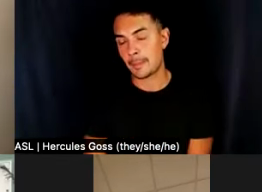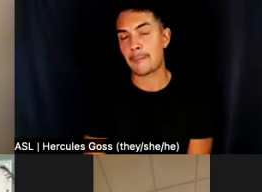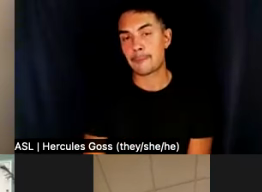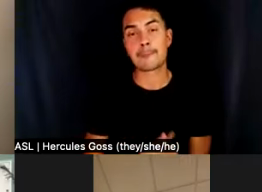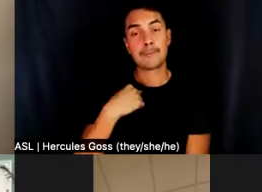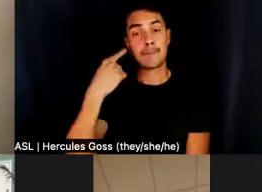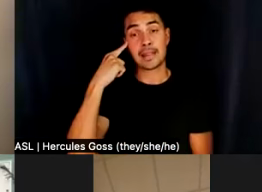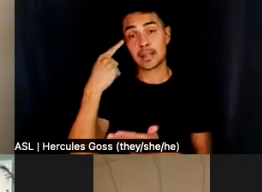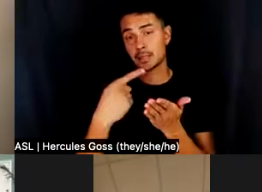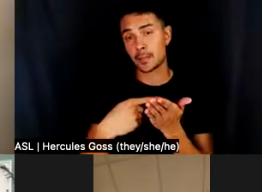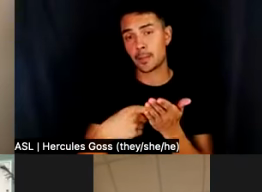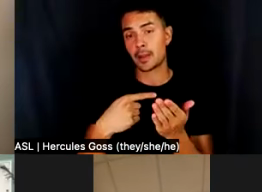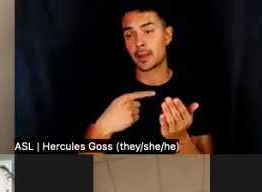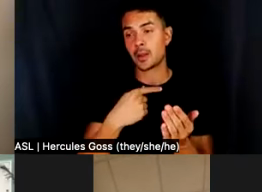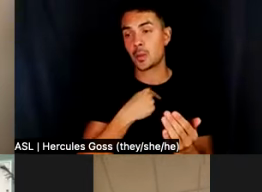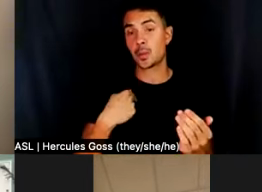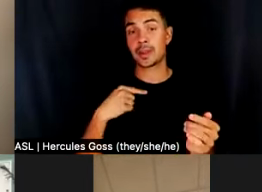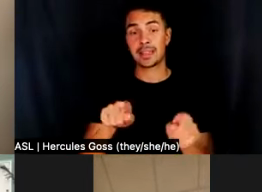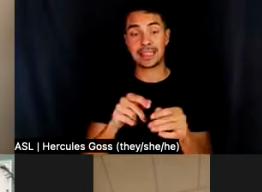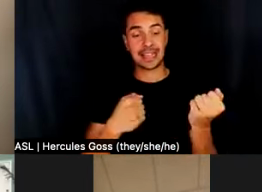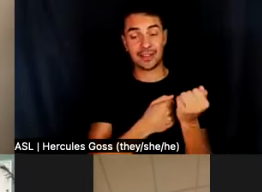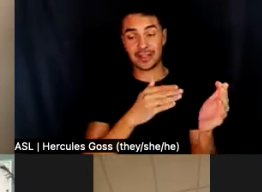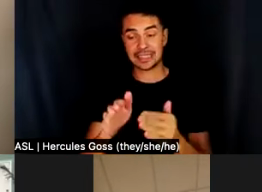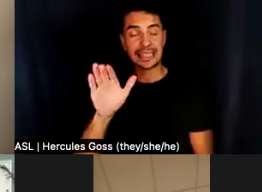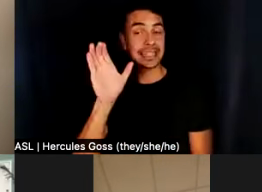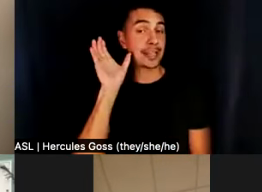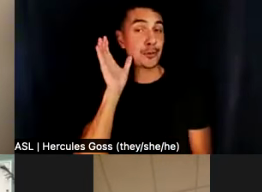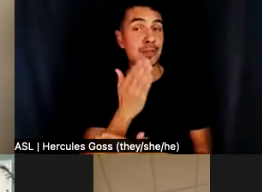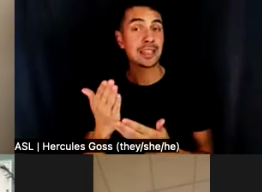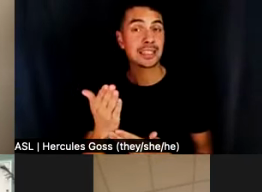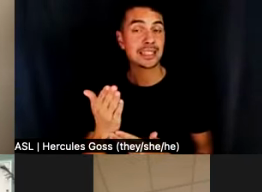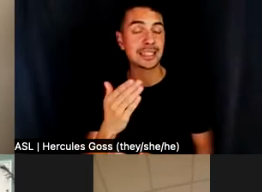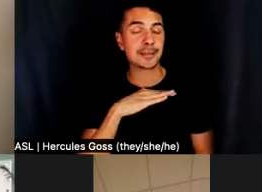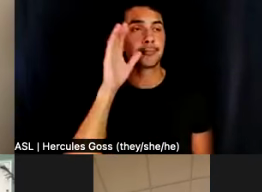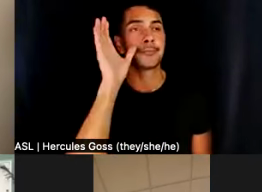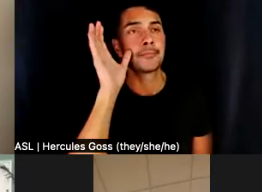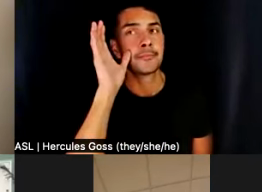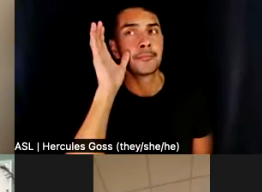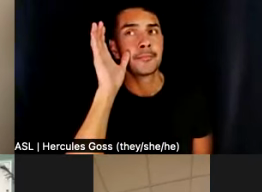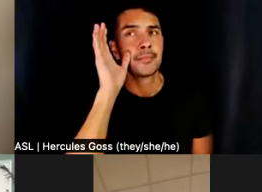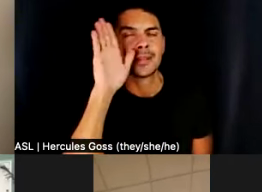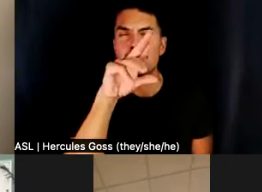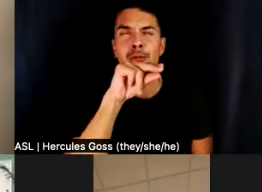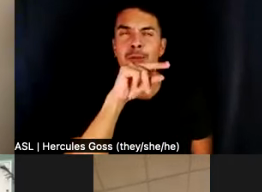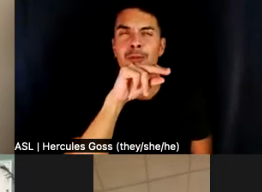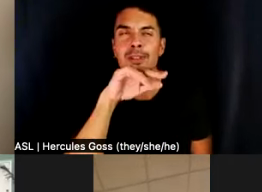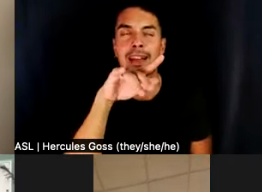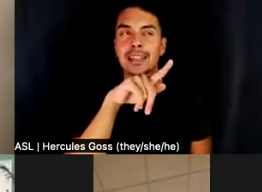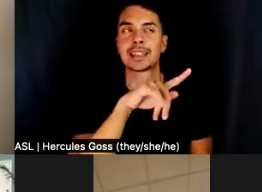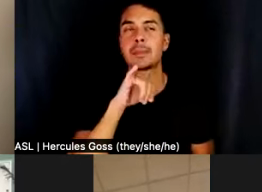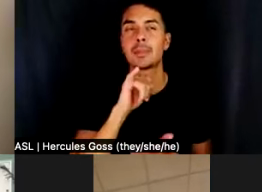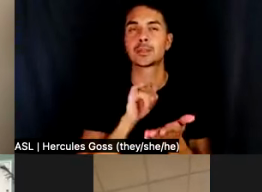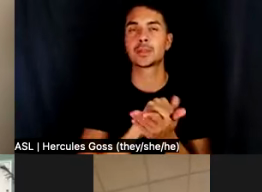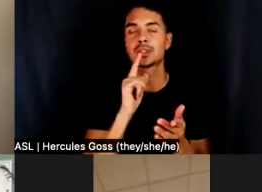think sometimes we as advocates can hear things and we might think, there's no way this guy just said that,